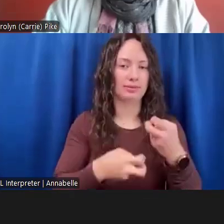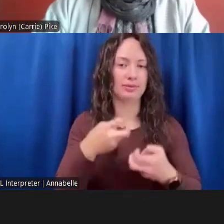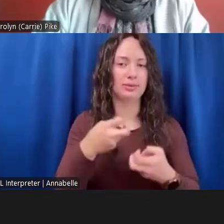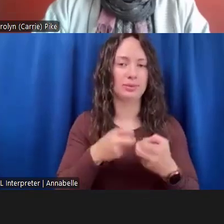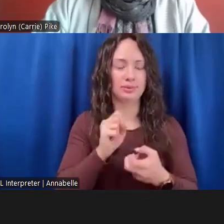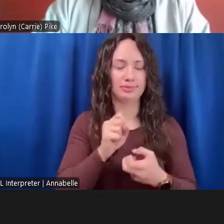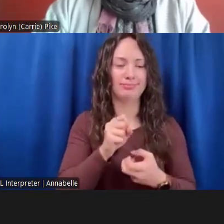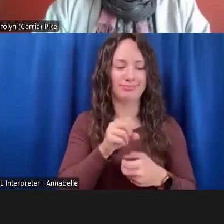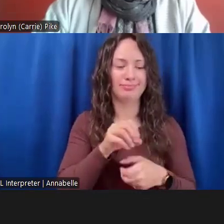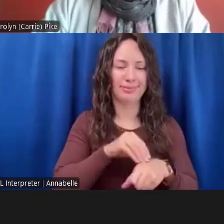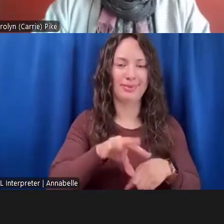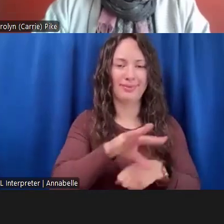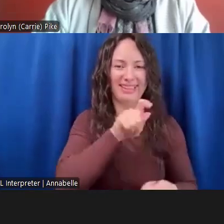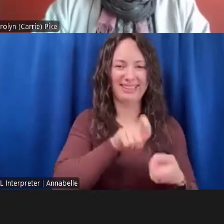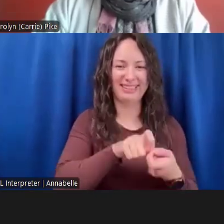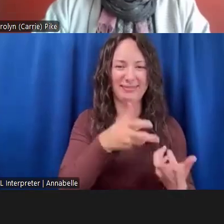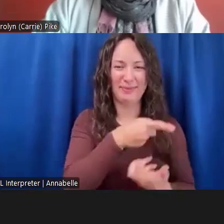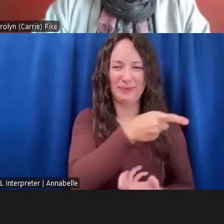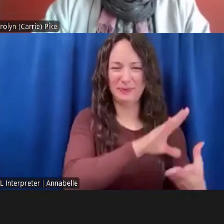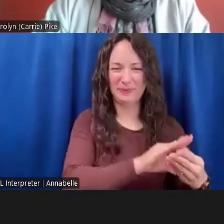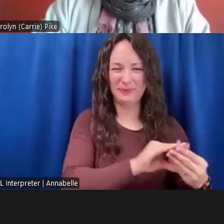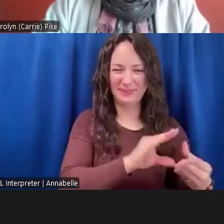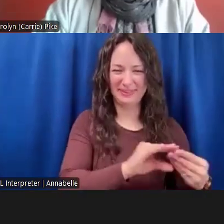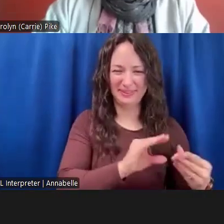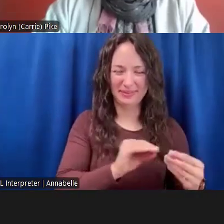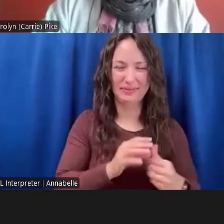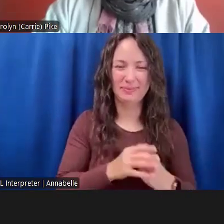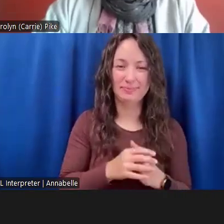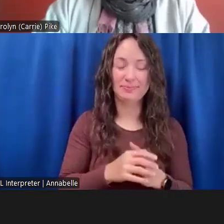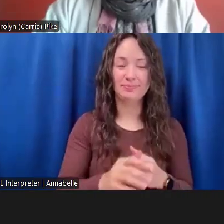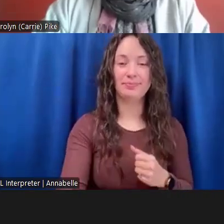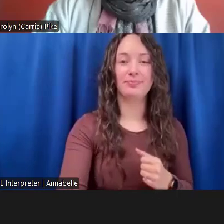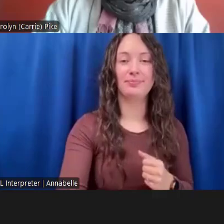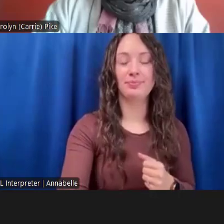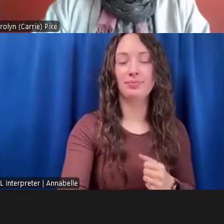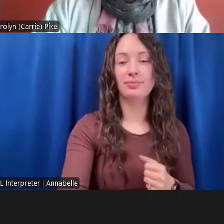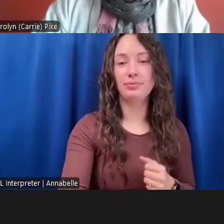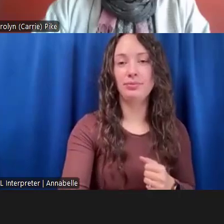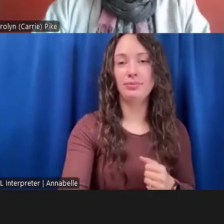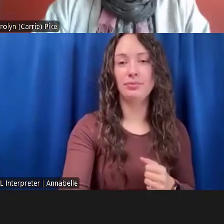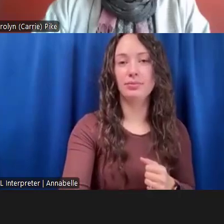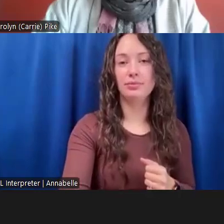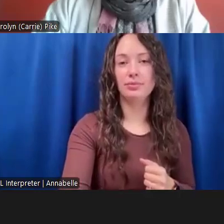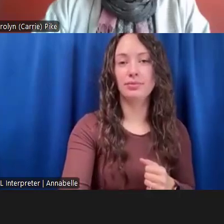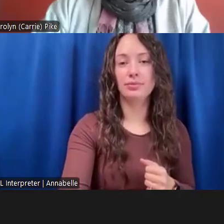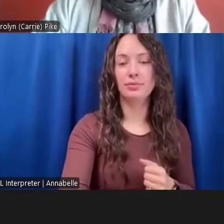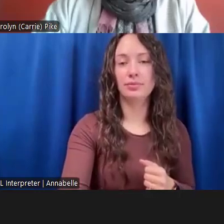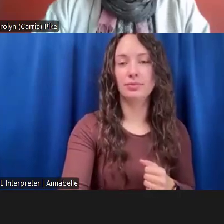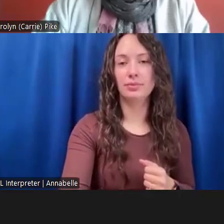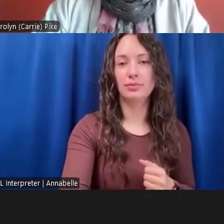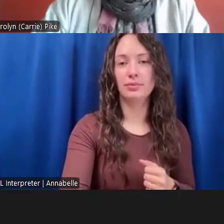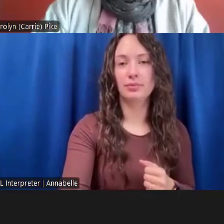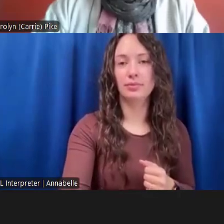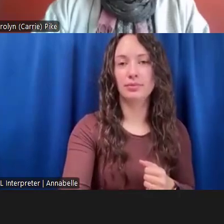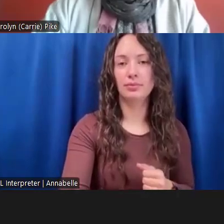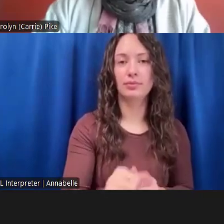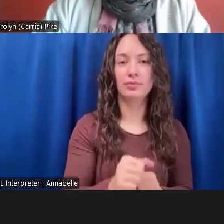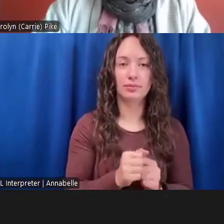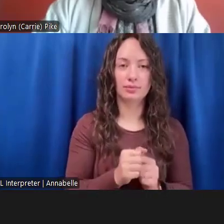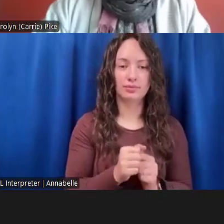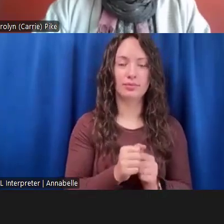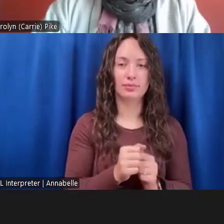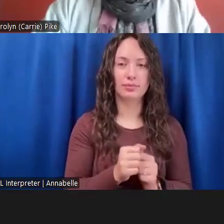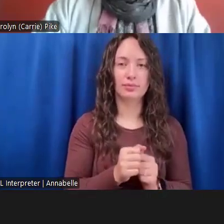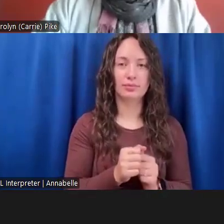of fecundity. I think of a lot of the variation that we need to